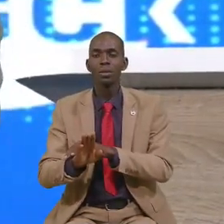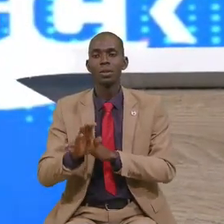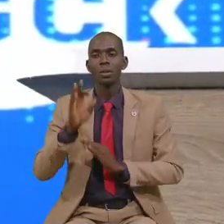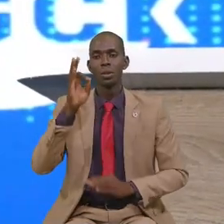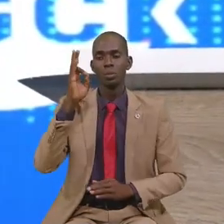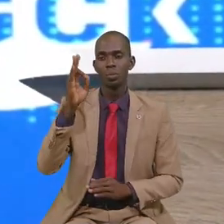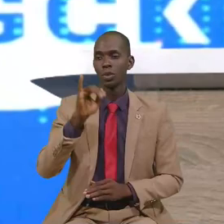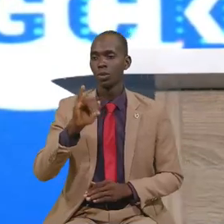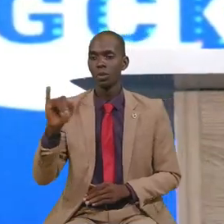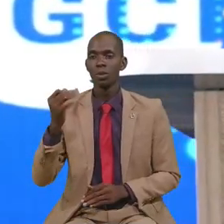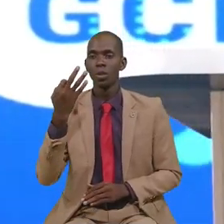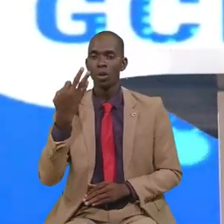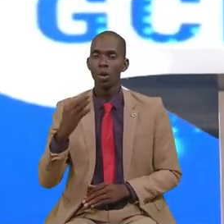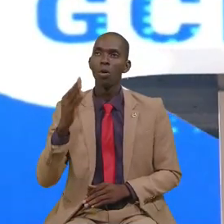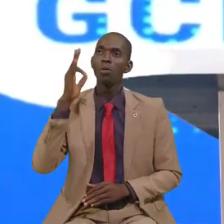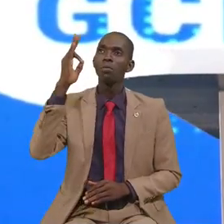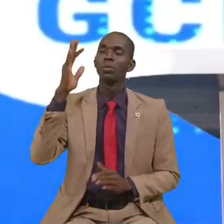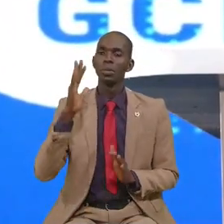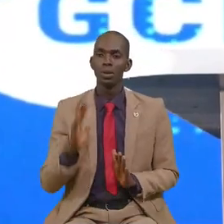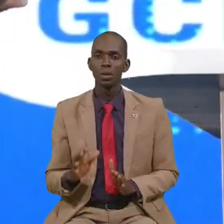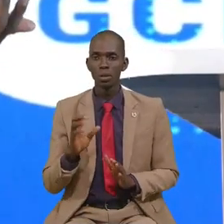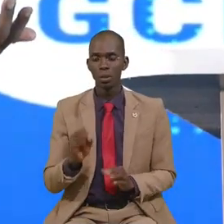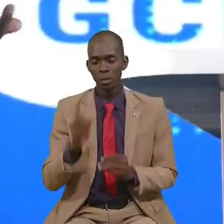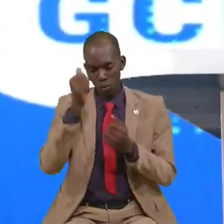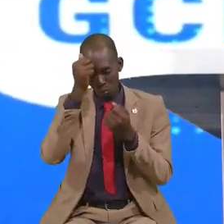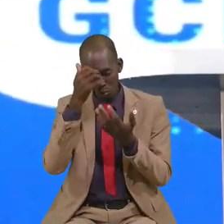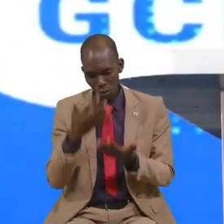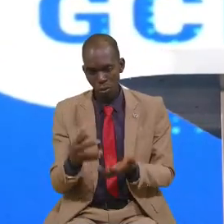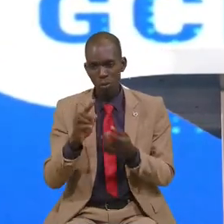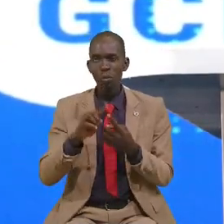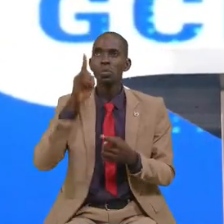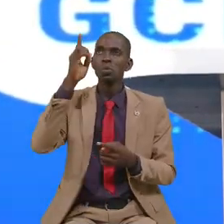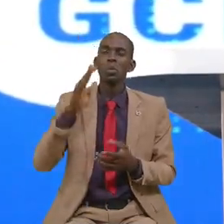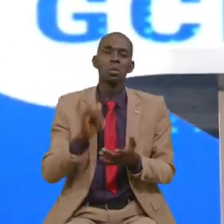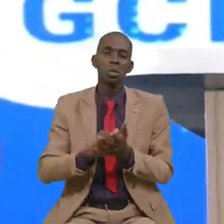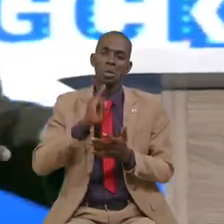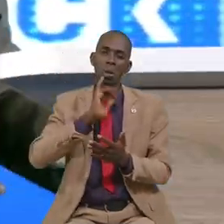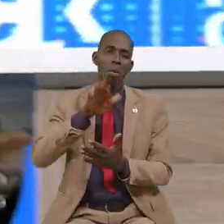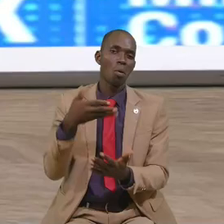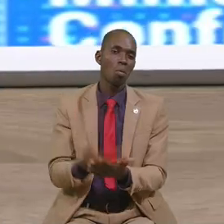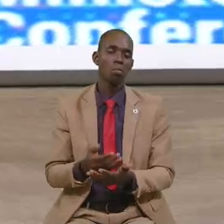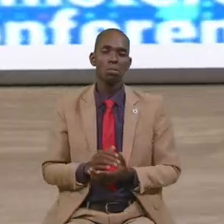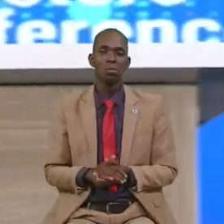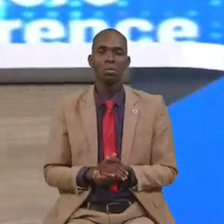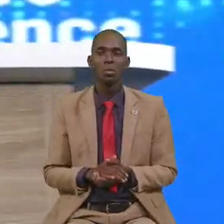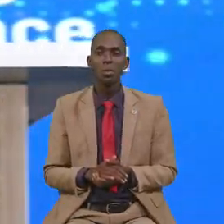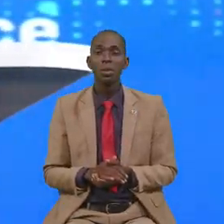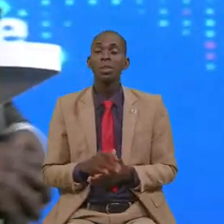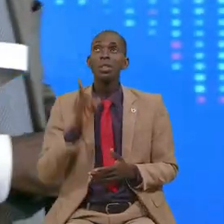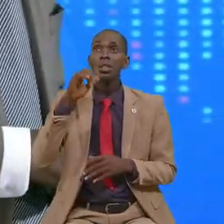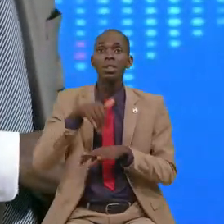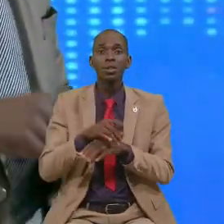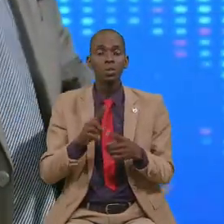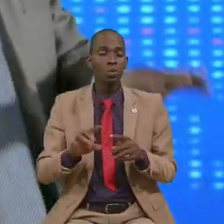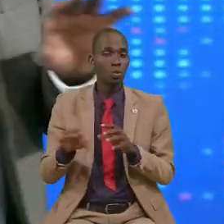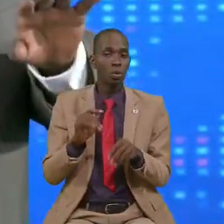preachers submissive to God. That's all we need. That's all we need. He sends you to do a work, and the work